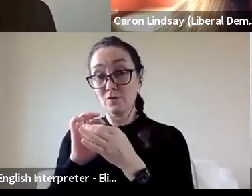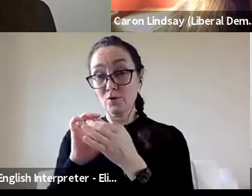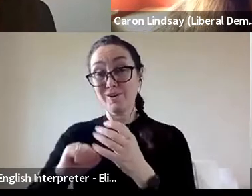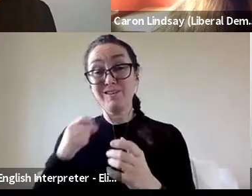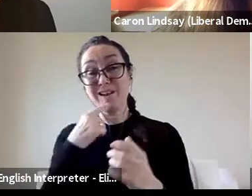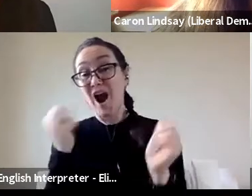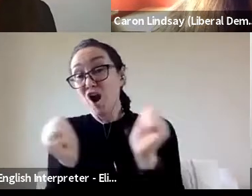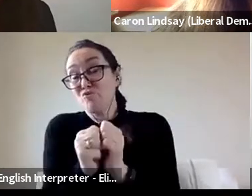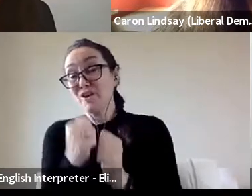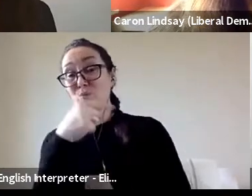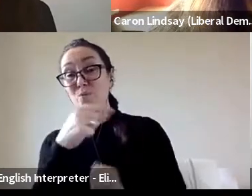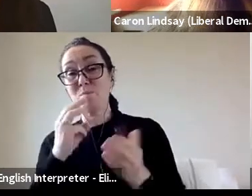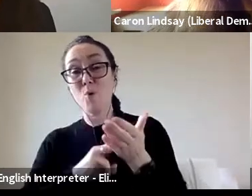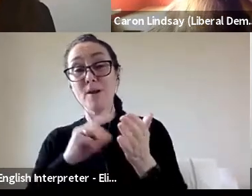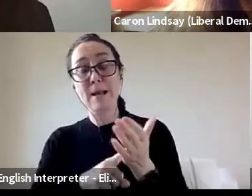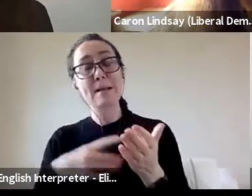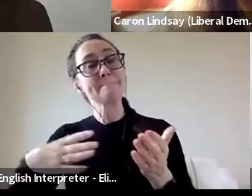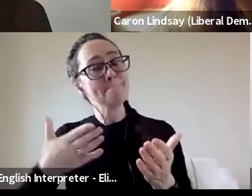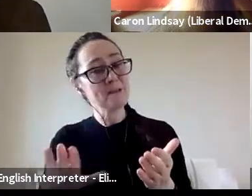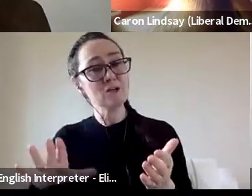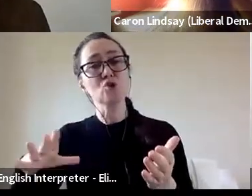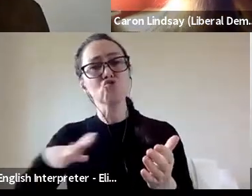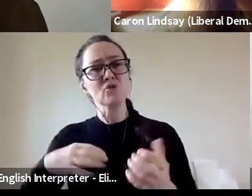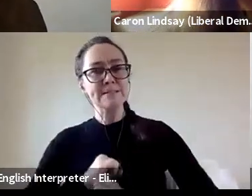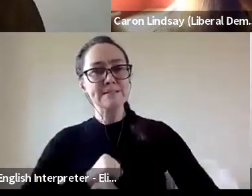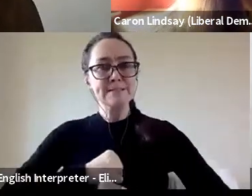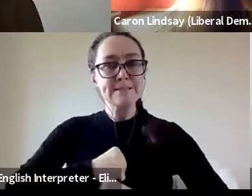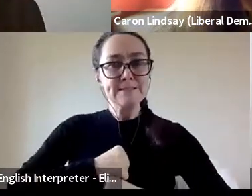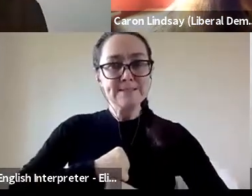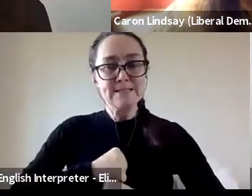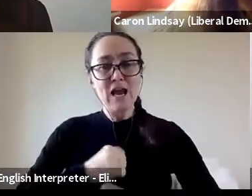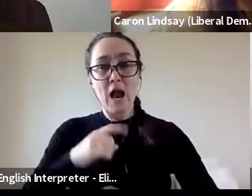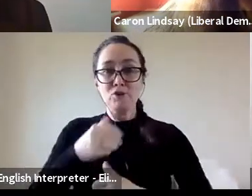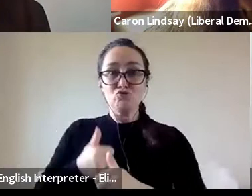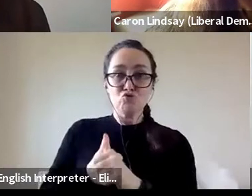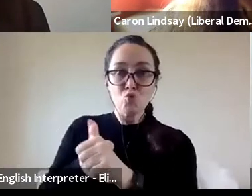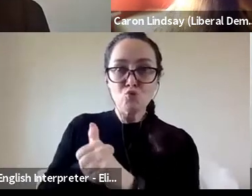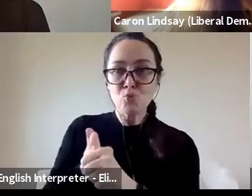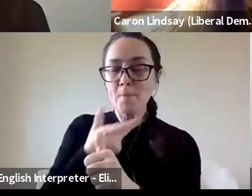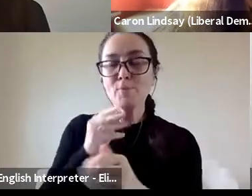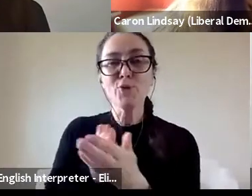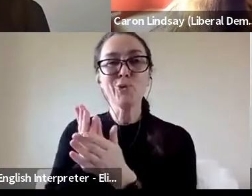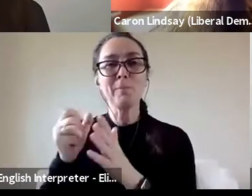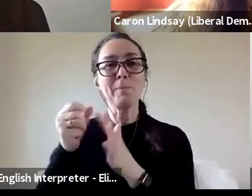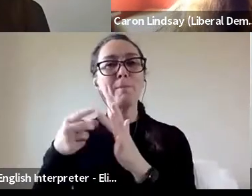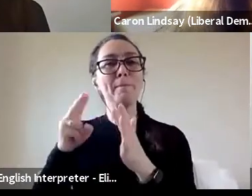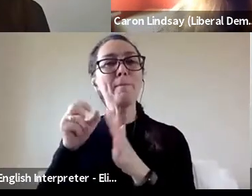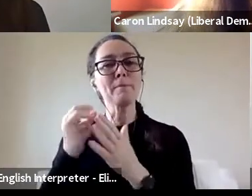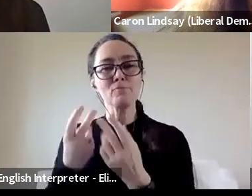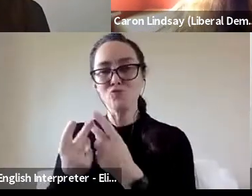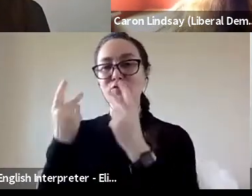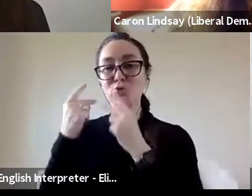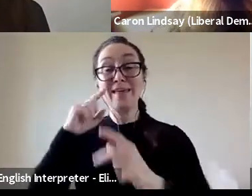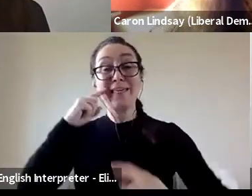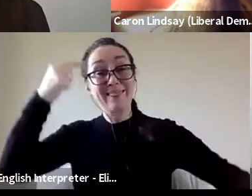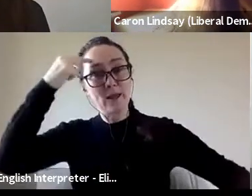much with what Monica said. I think it's been really, really frustrating for me to have helped people through their PIP reviews 3 years ago, thinking that the next